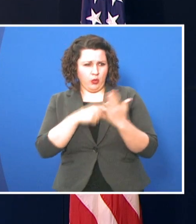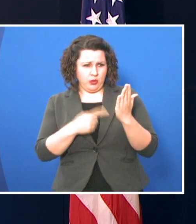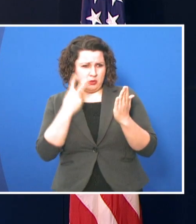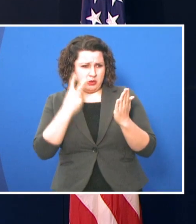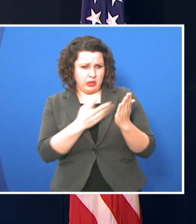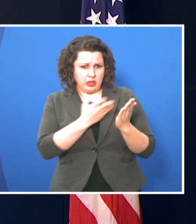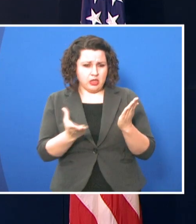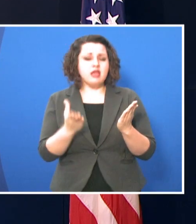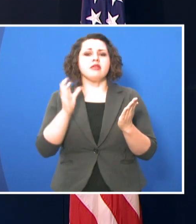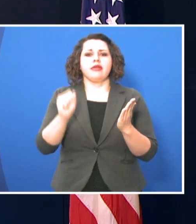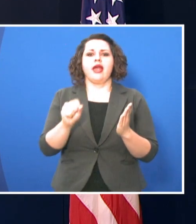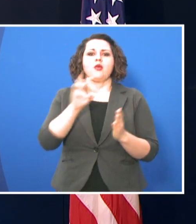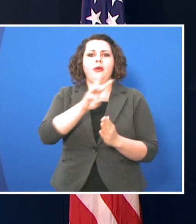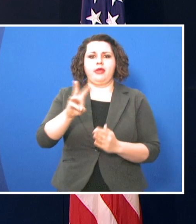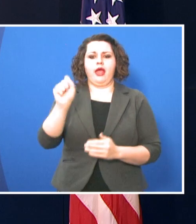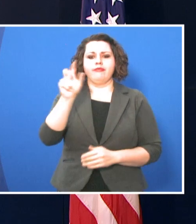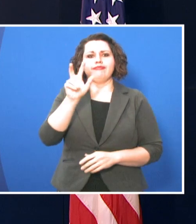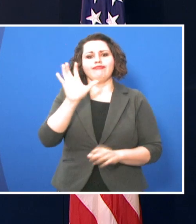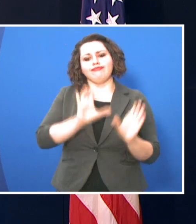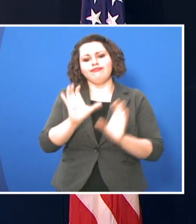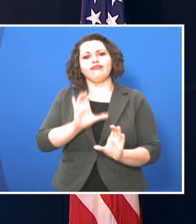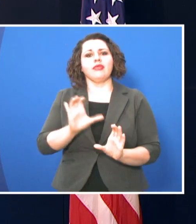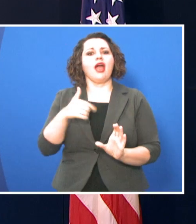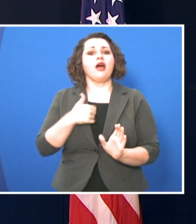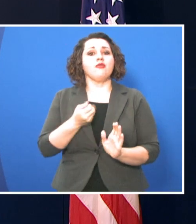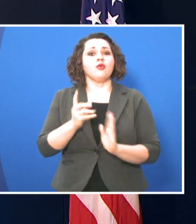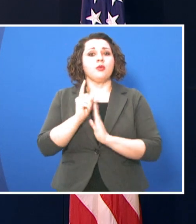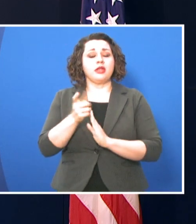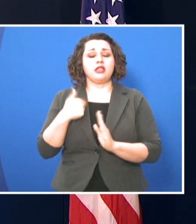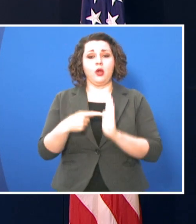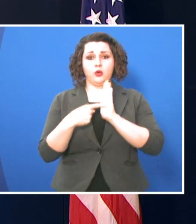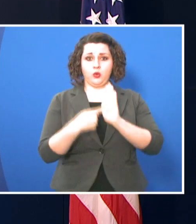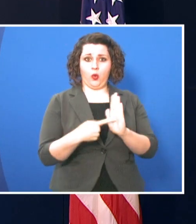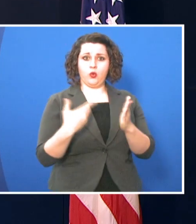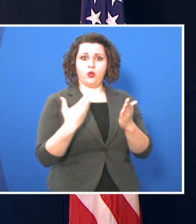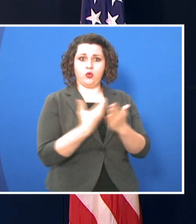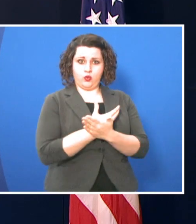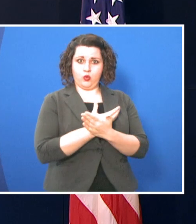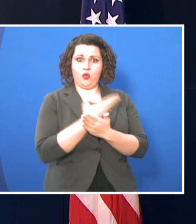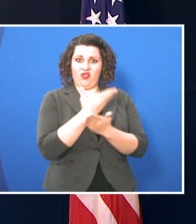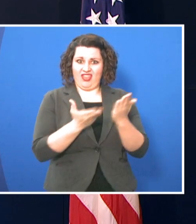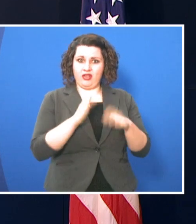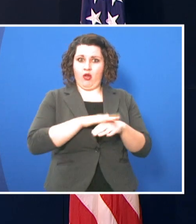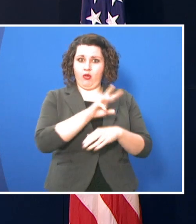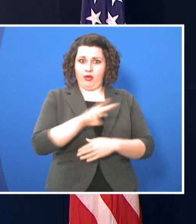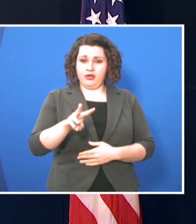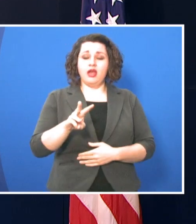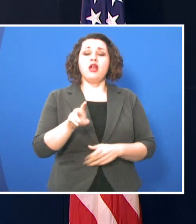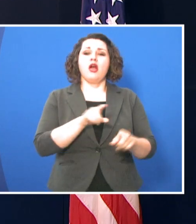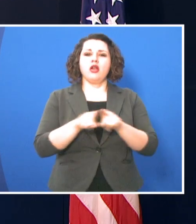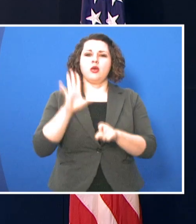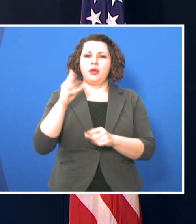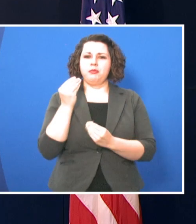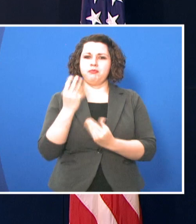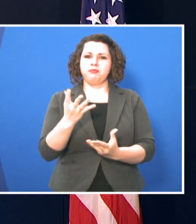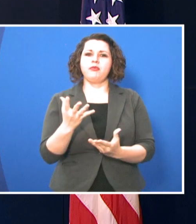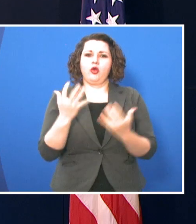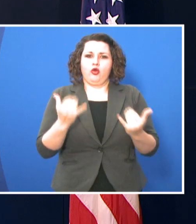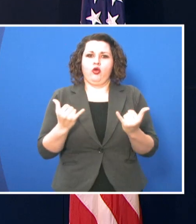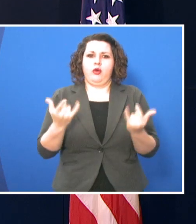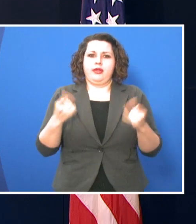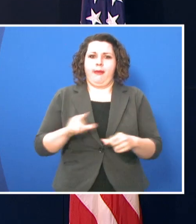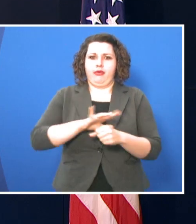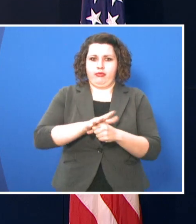to explore the site. I want to spend a few minutes showing you some of the new features, and in doing so, I'll provide an update on the current state